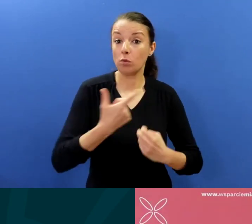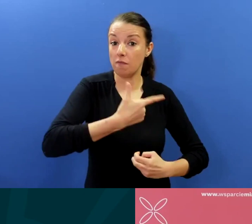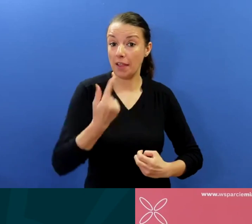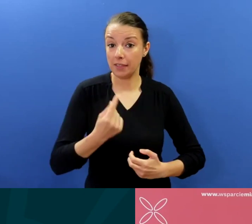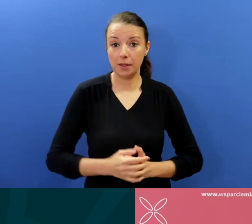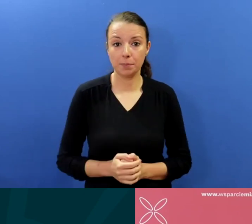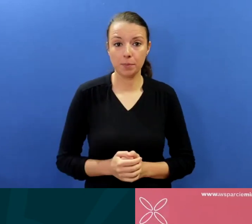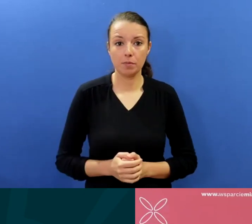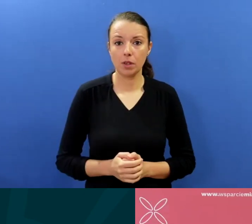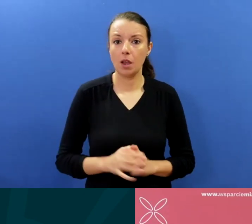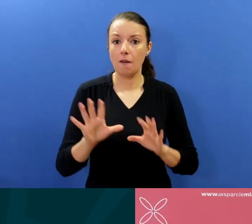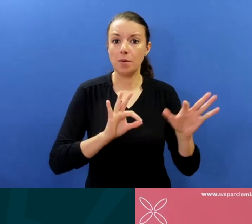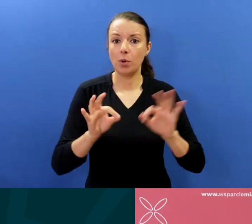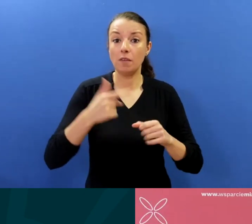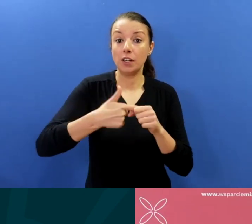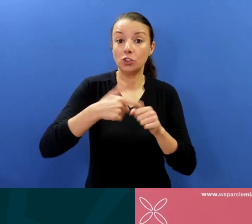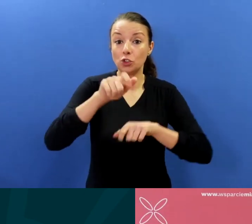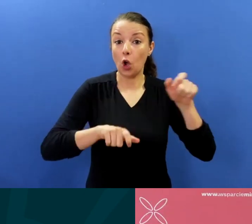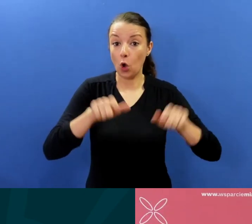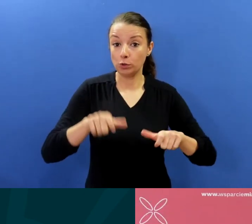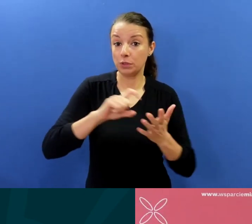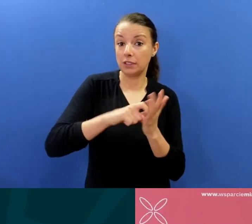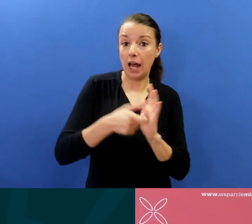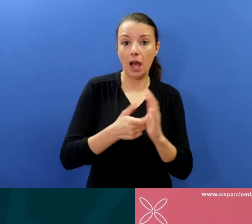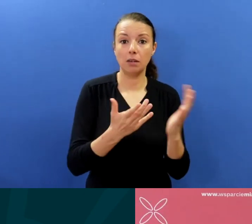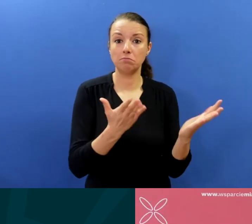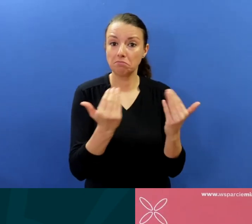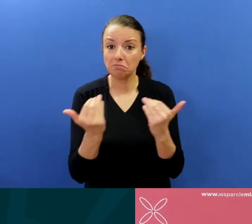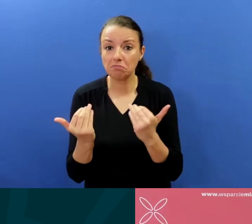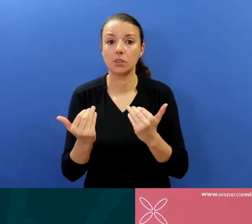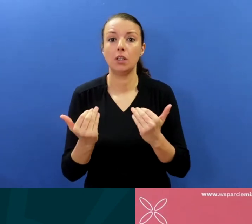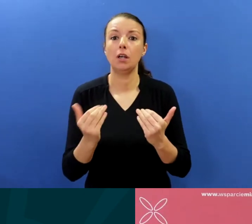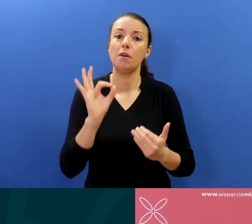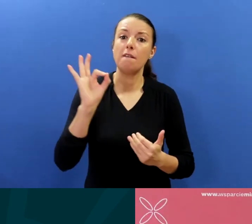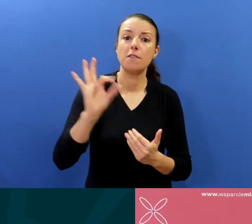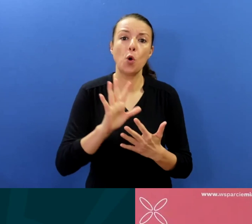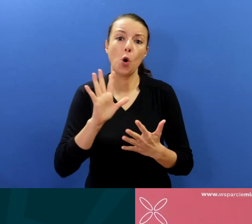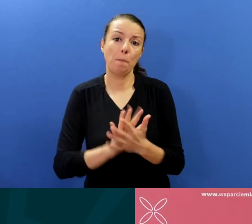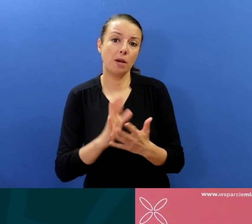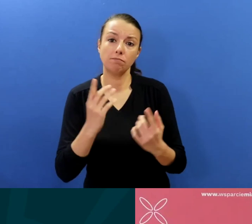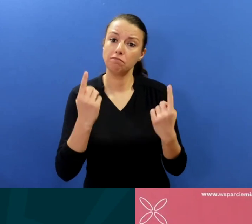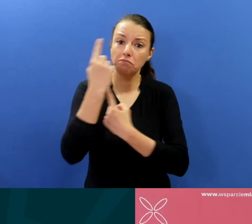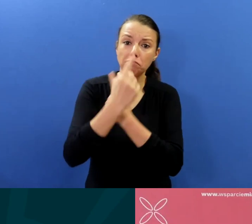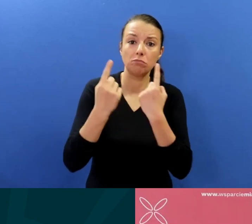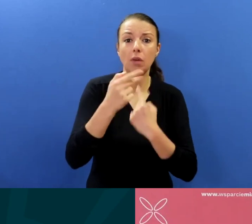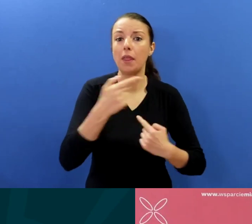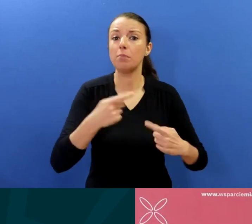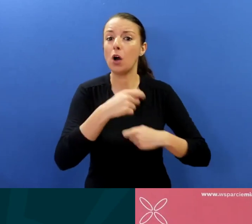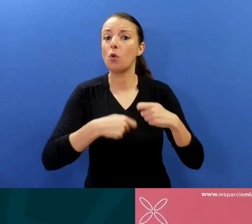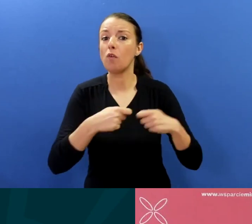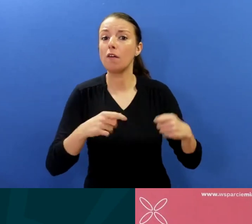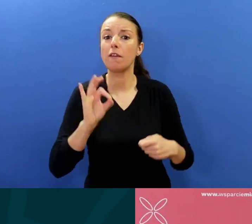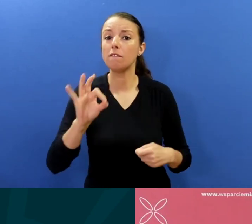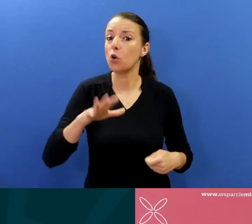to have their feedback on the health system and how they would see that in their area. So it really depends